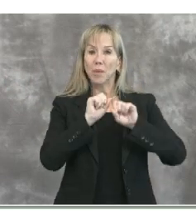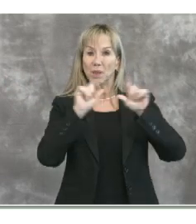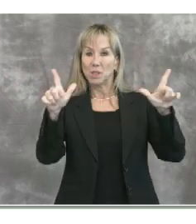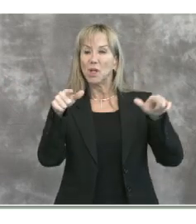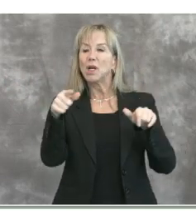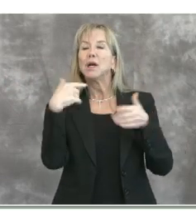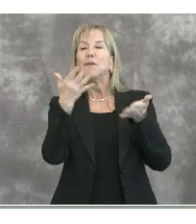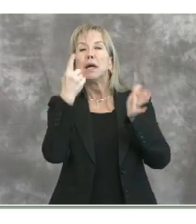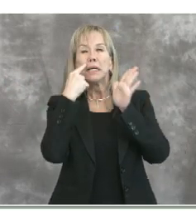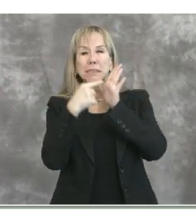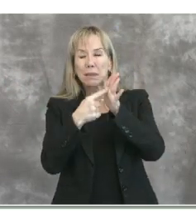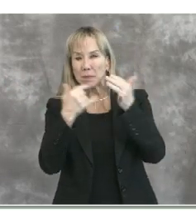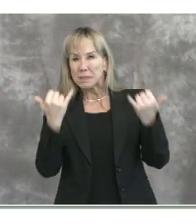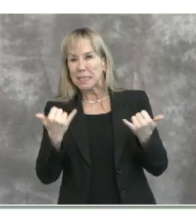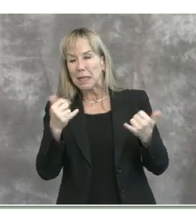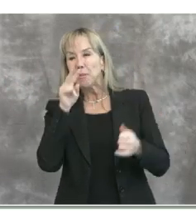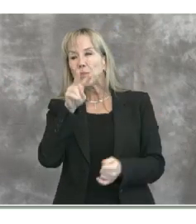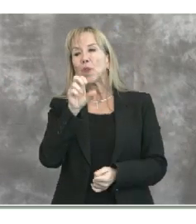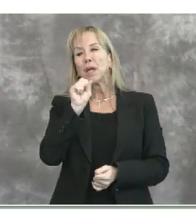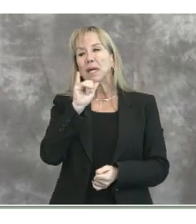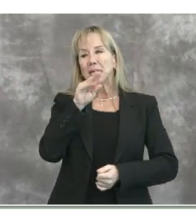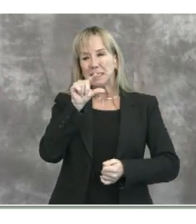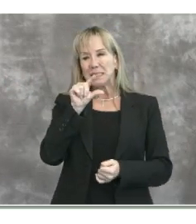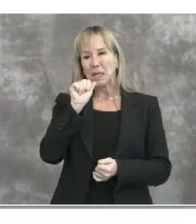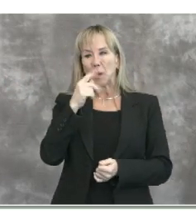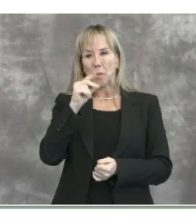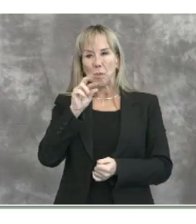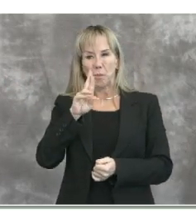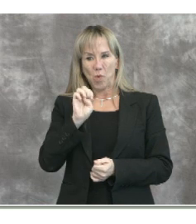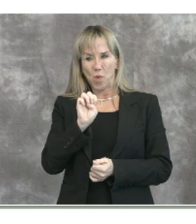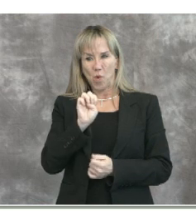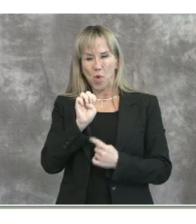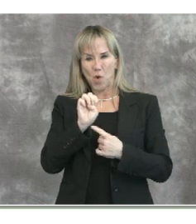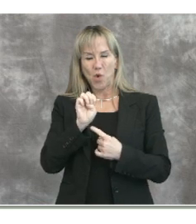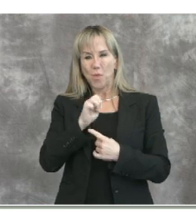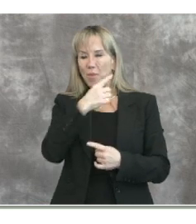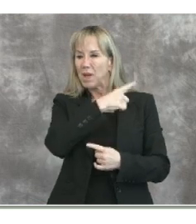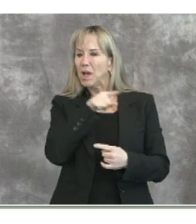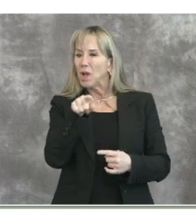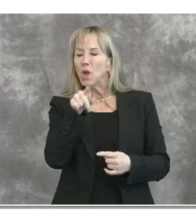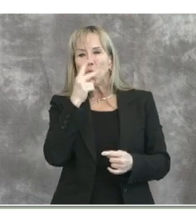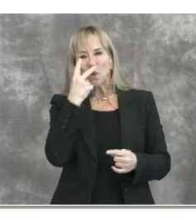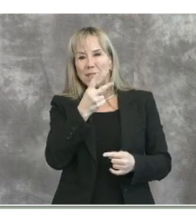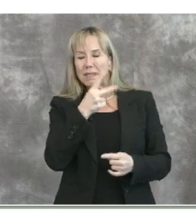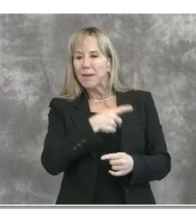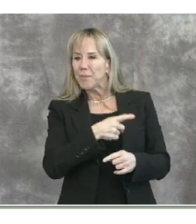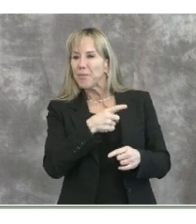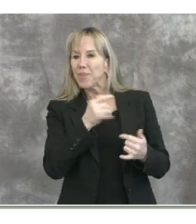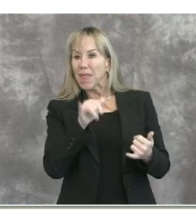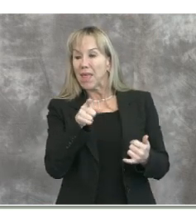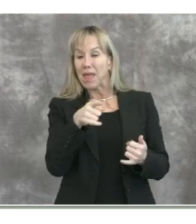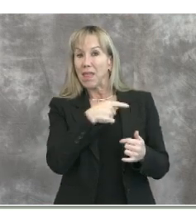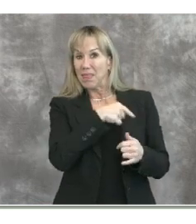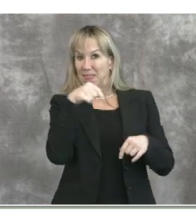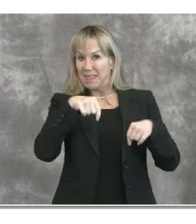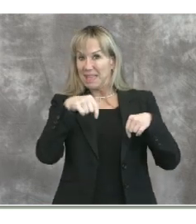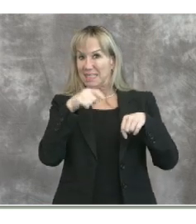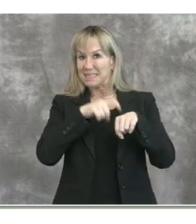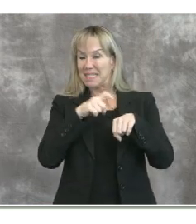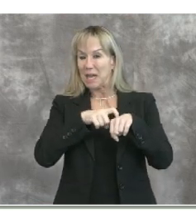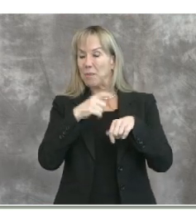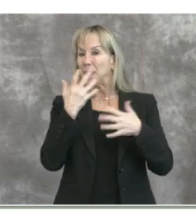example, that of Singapore. Singapore had widely been touted in response to this COVID response